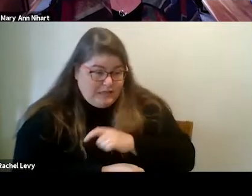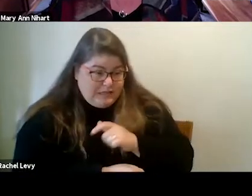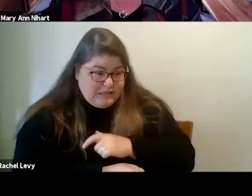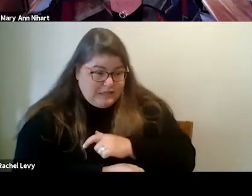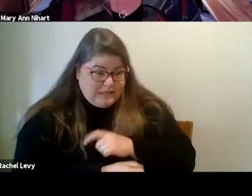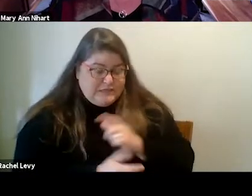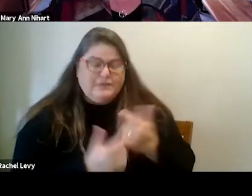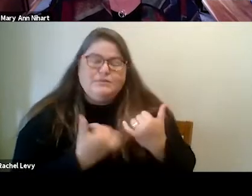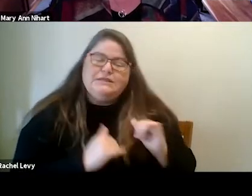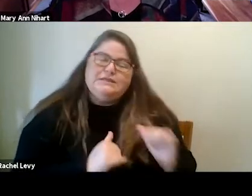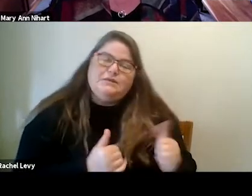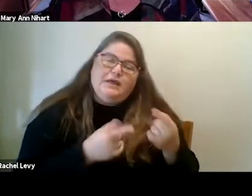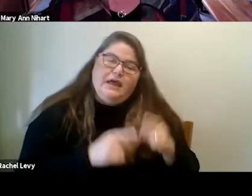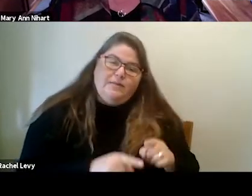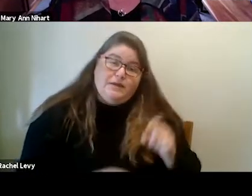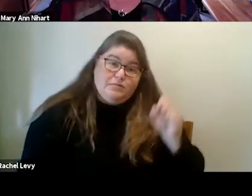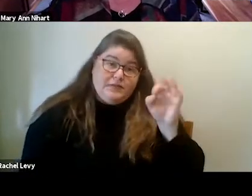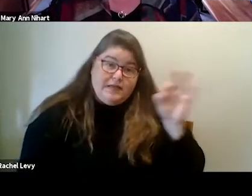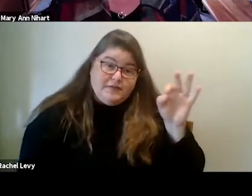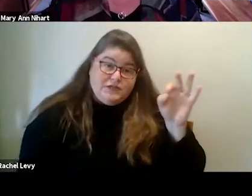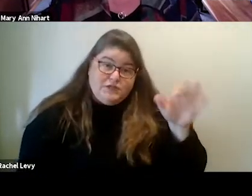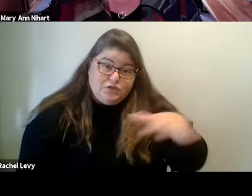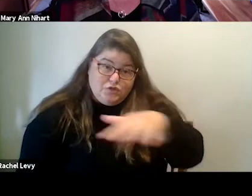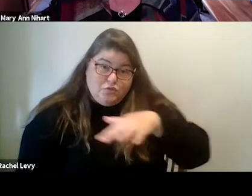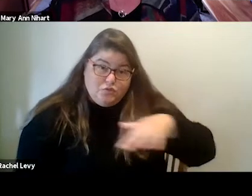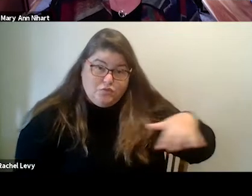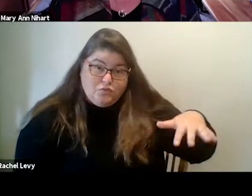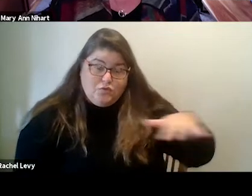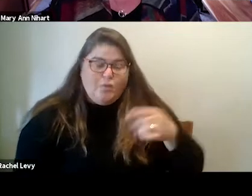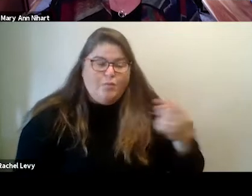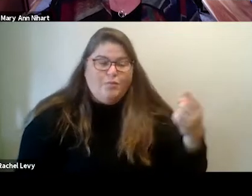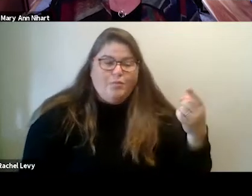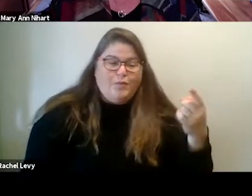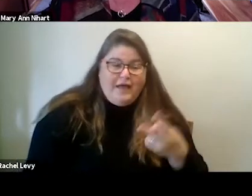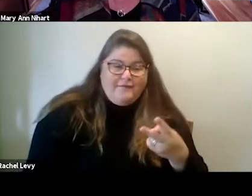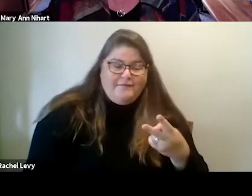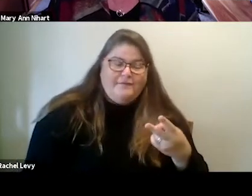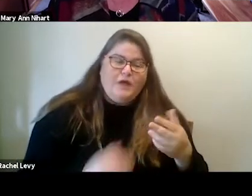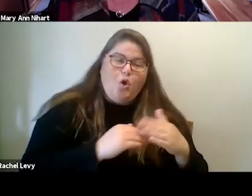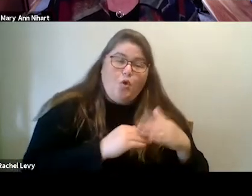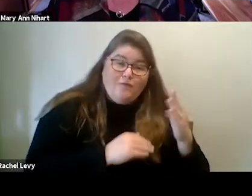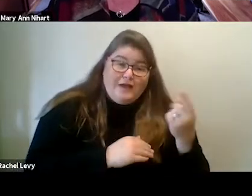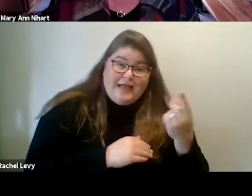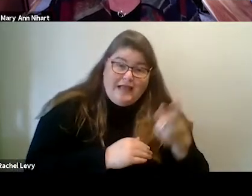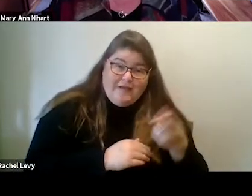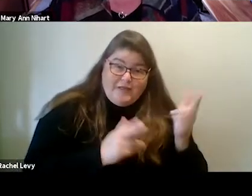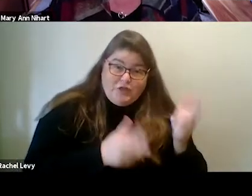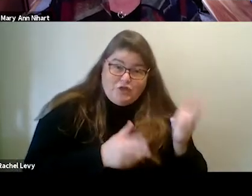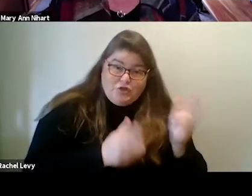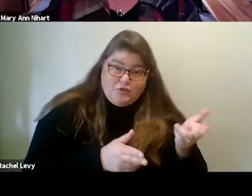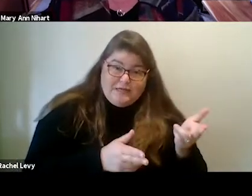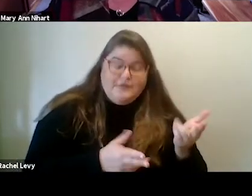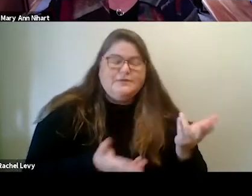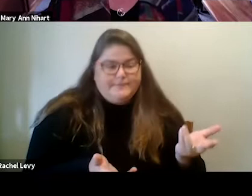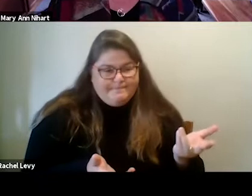that in San Francisco proper, more than half of the shootings in the city at that time were in fact individuals who